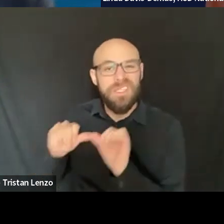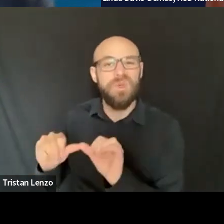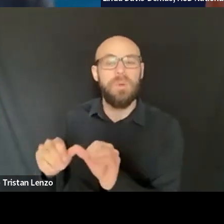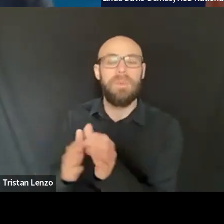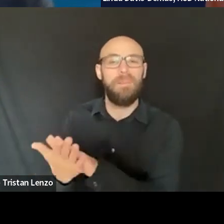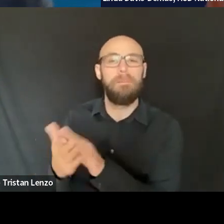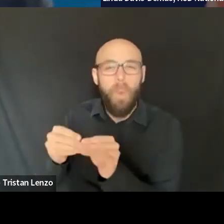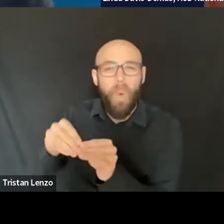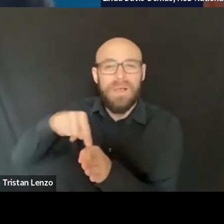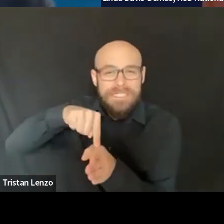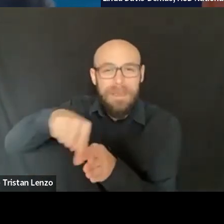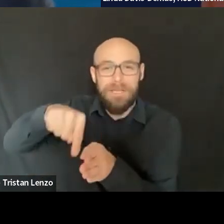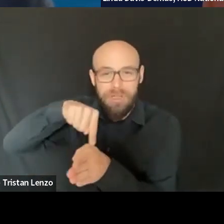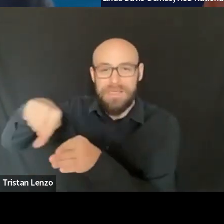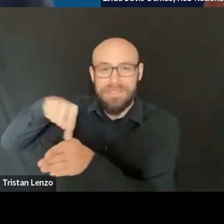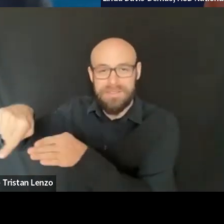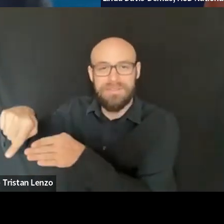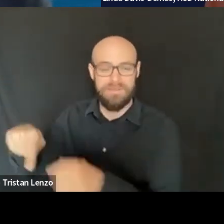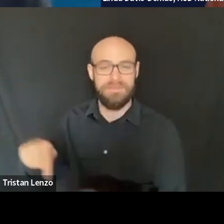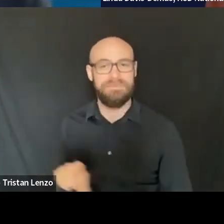so that's where I would also bring to the forefront